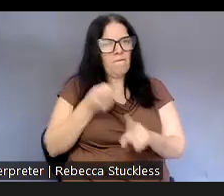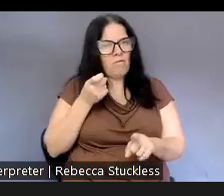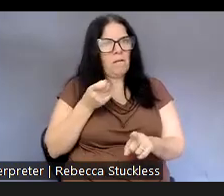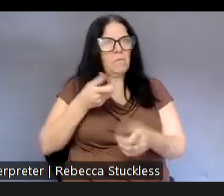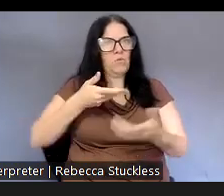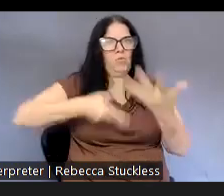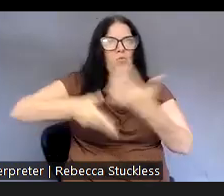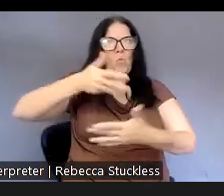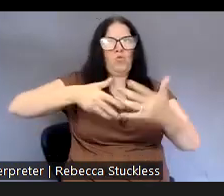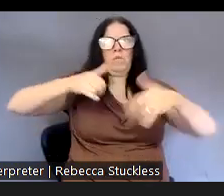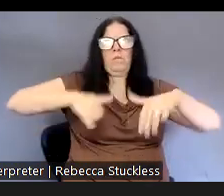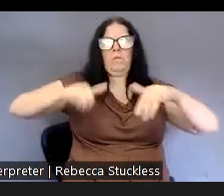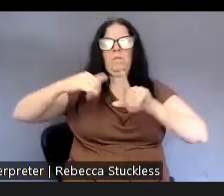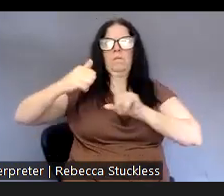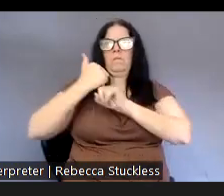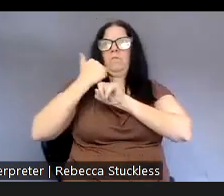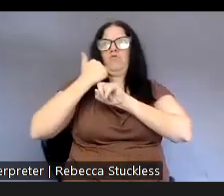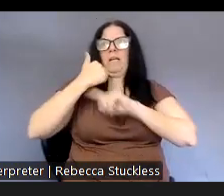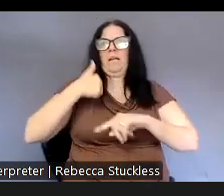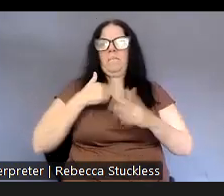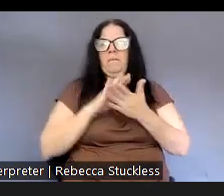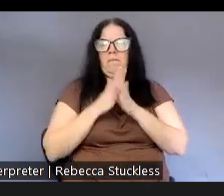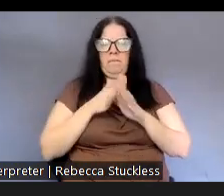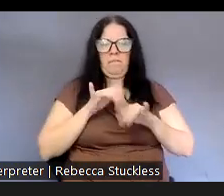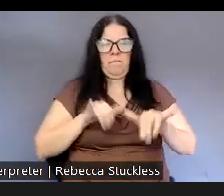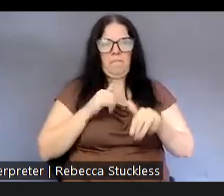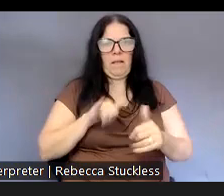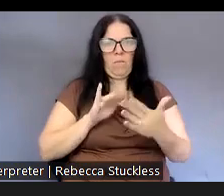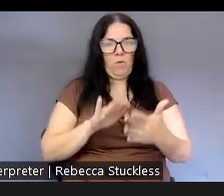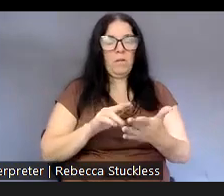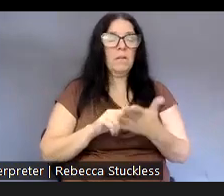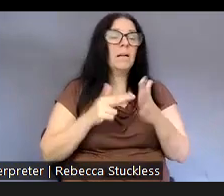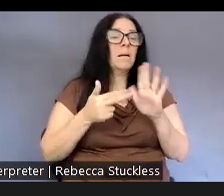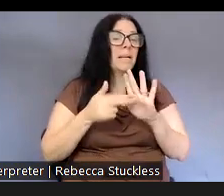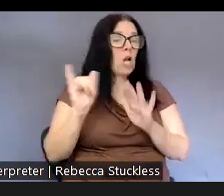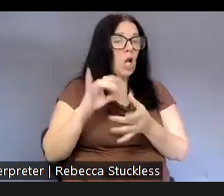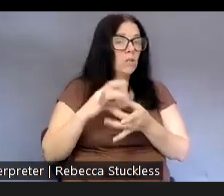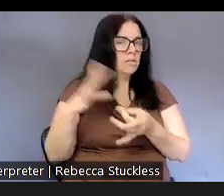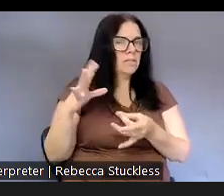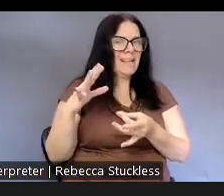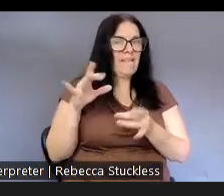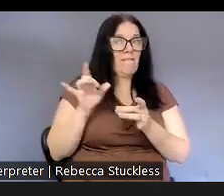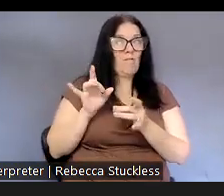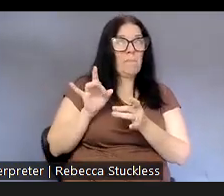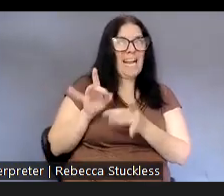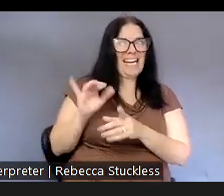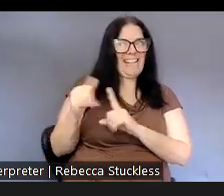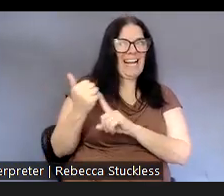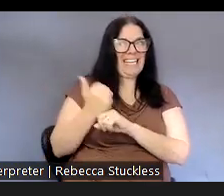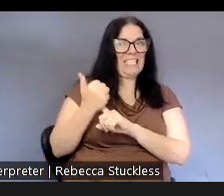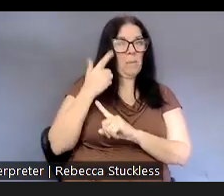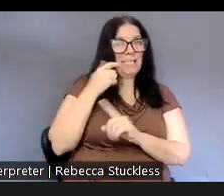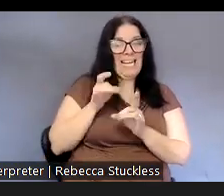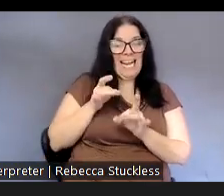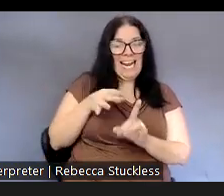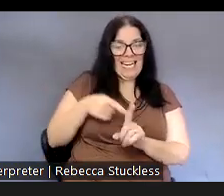social conditioning, which includes liberation from hating the conditioning, because hatred